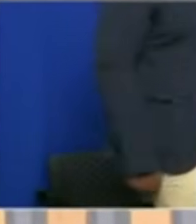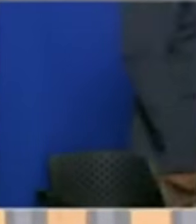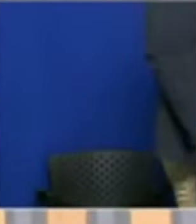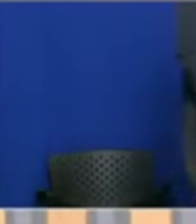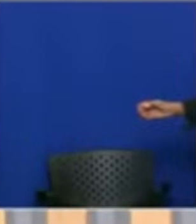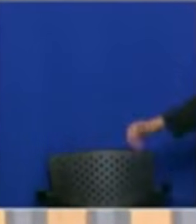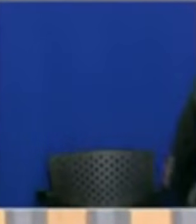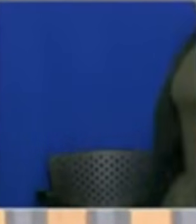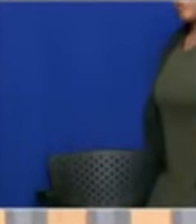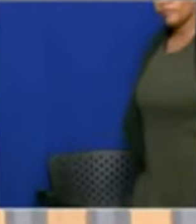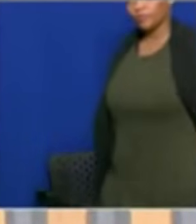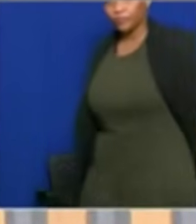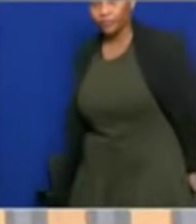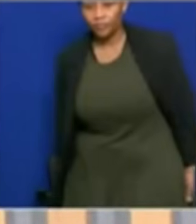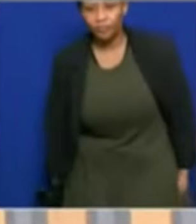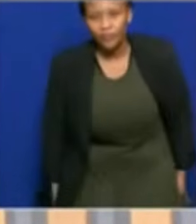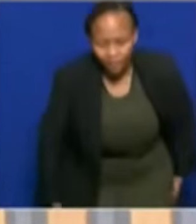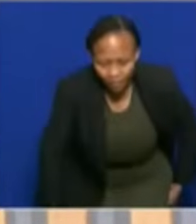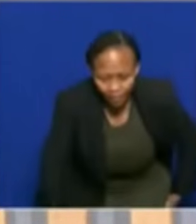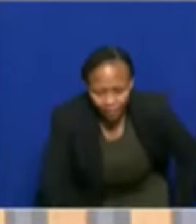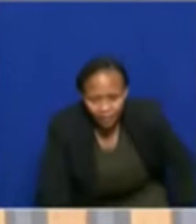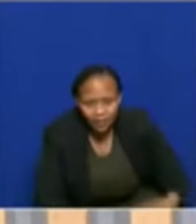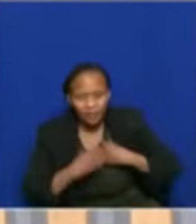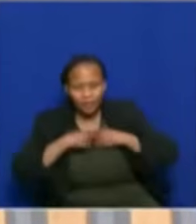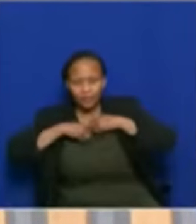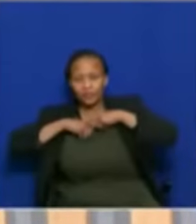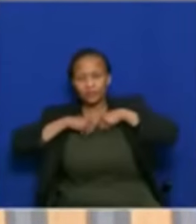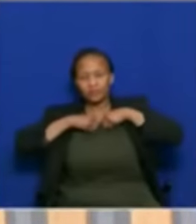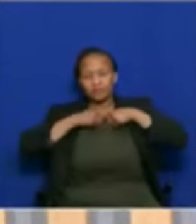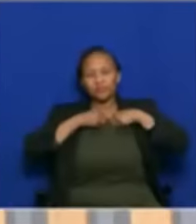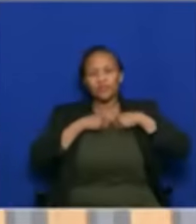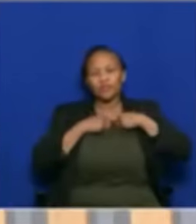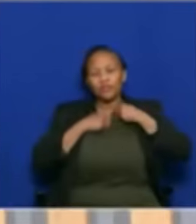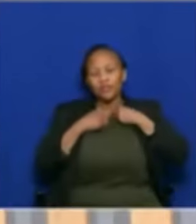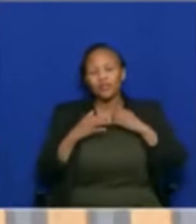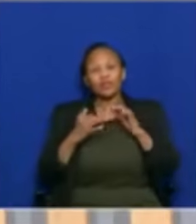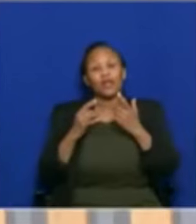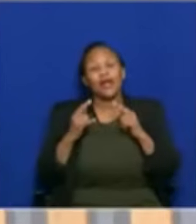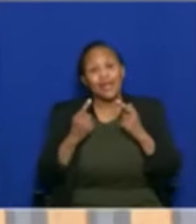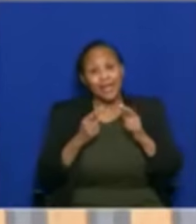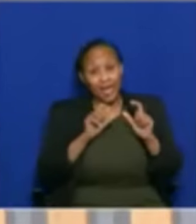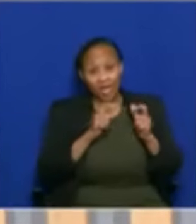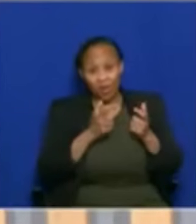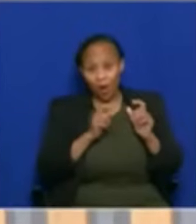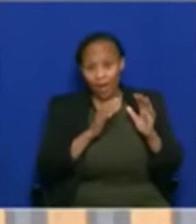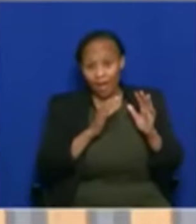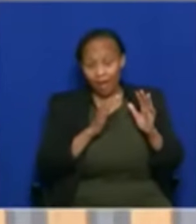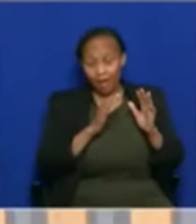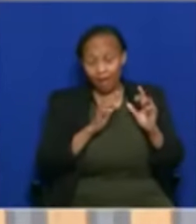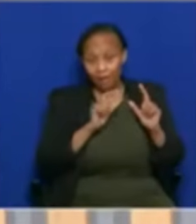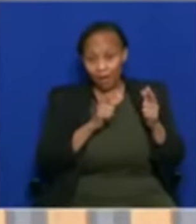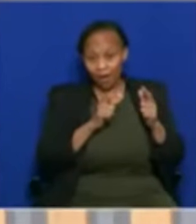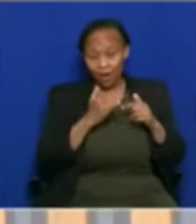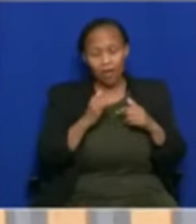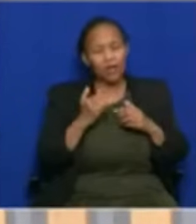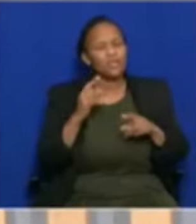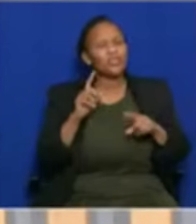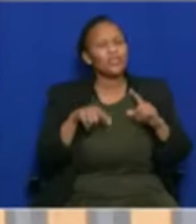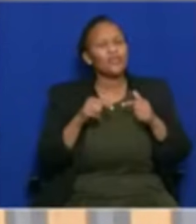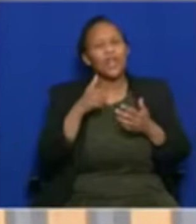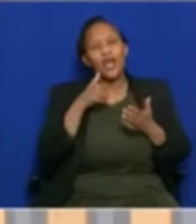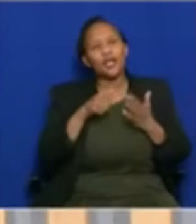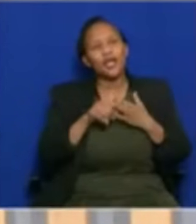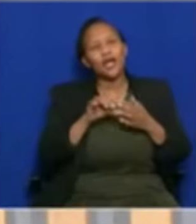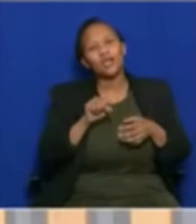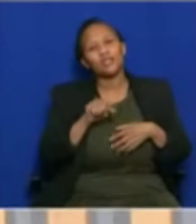in this Commission of Inquiry that we've seen letters which have different people signing. You are making a different point.